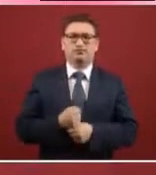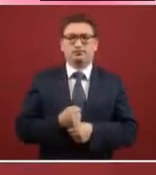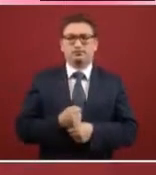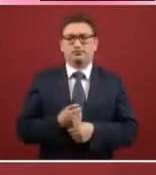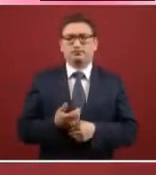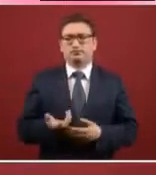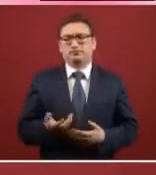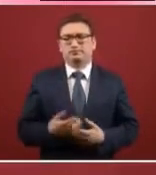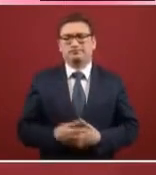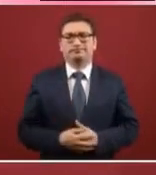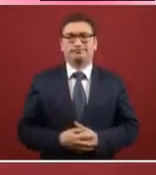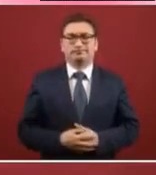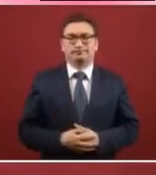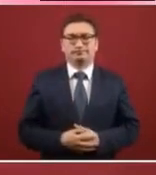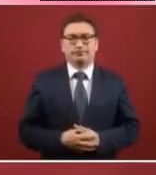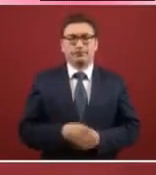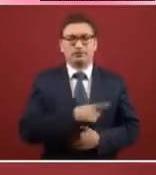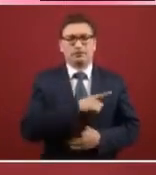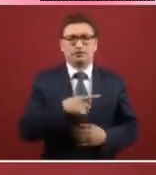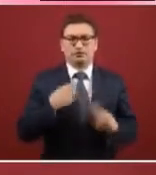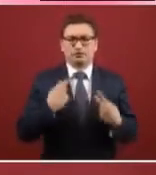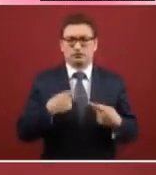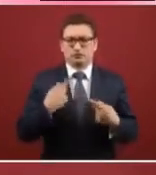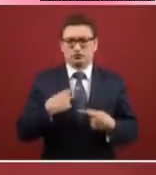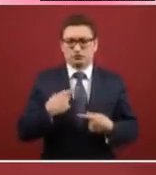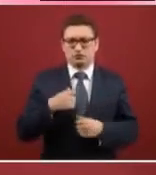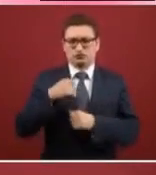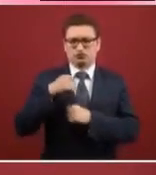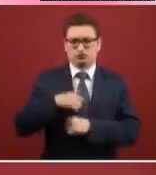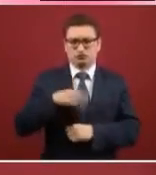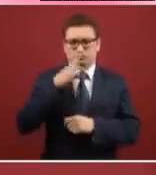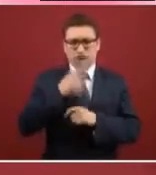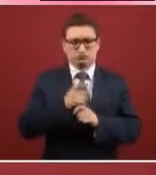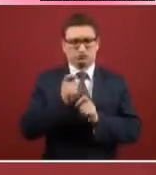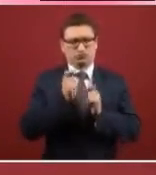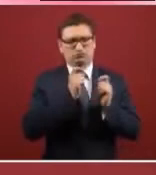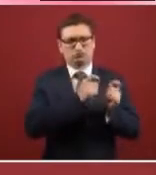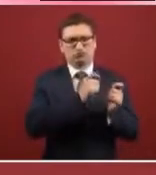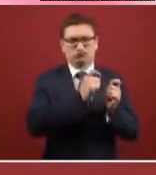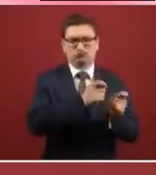ocuparon cargos. They've occupied, quienes no tenían